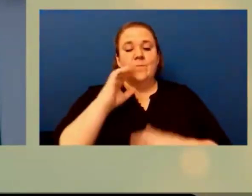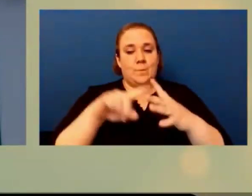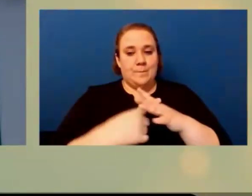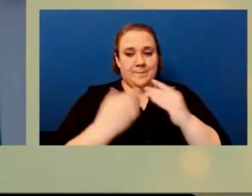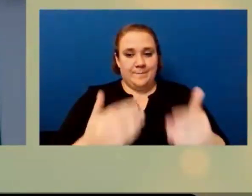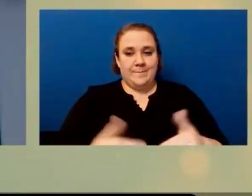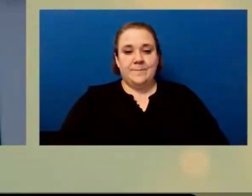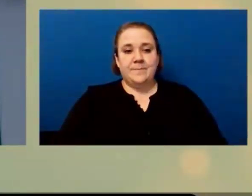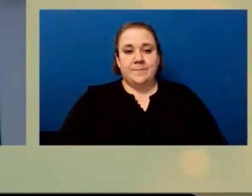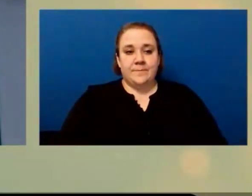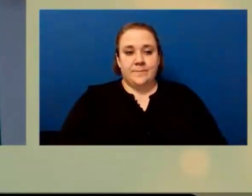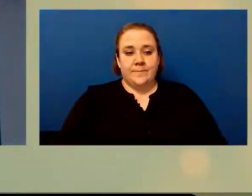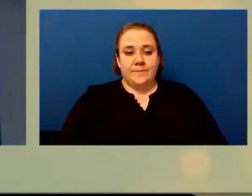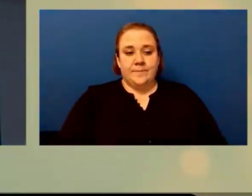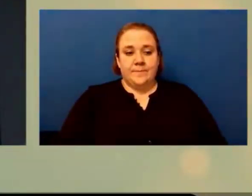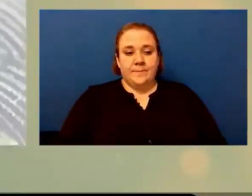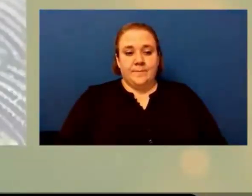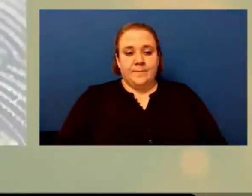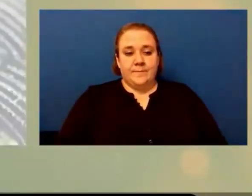together. Let us begin.